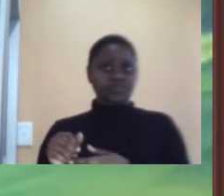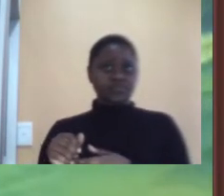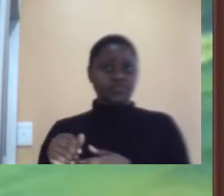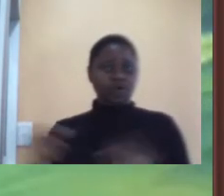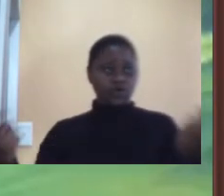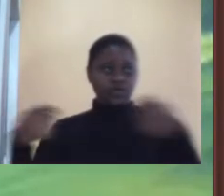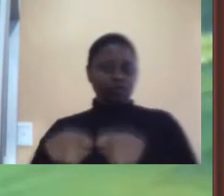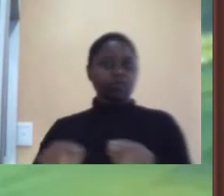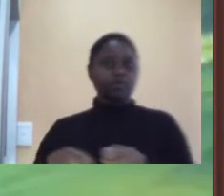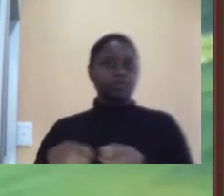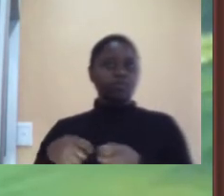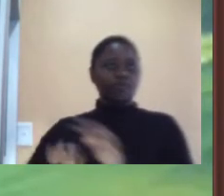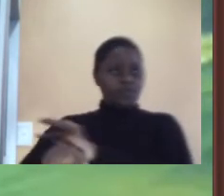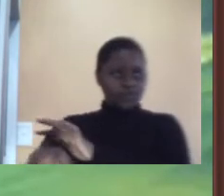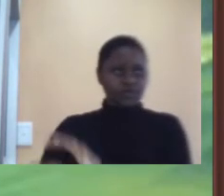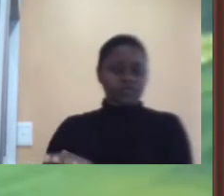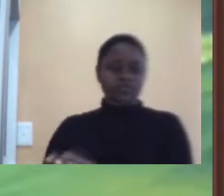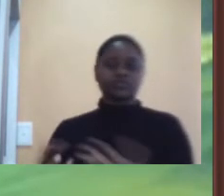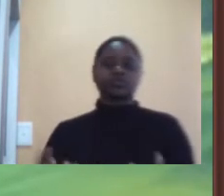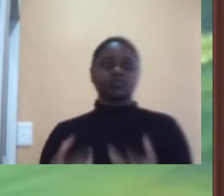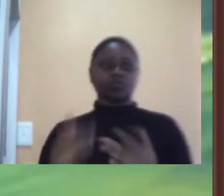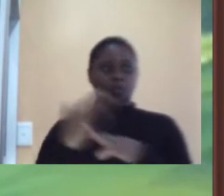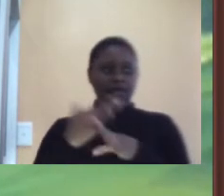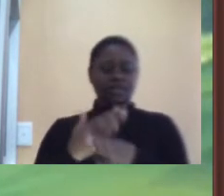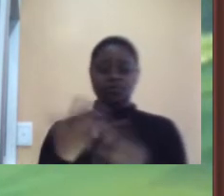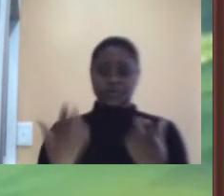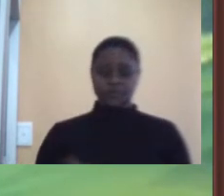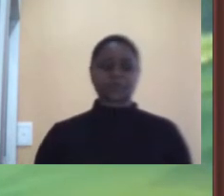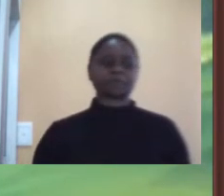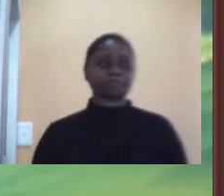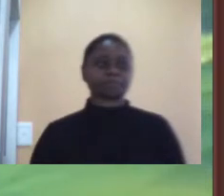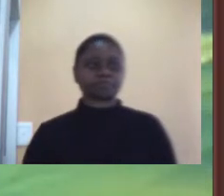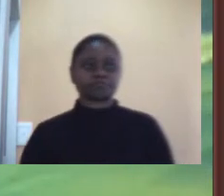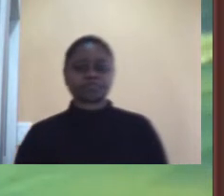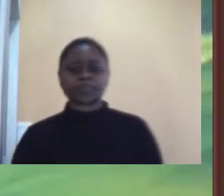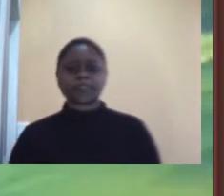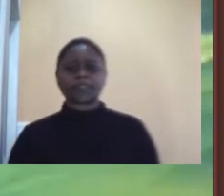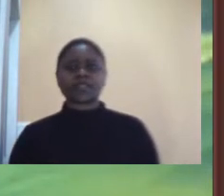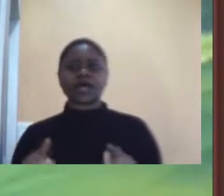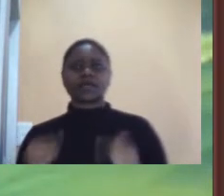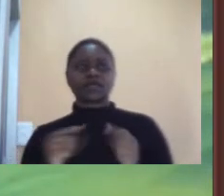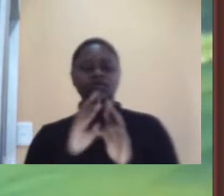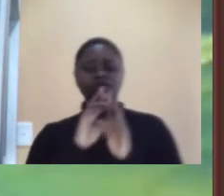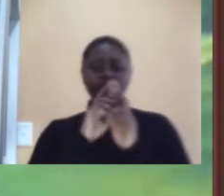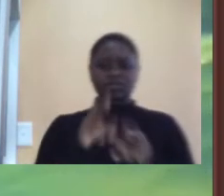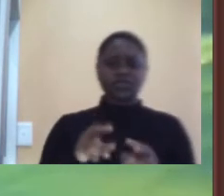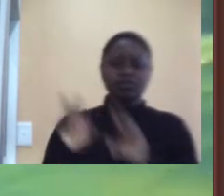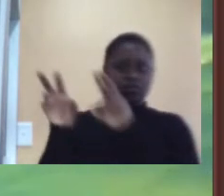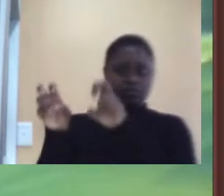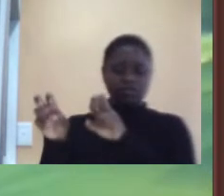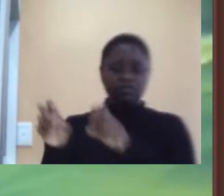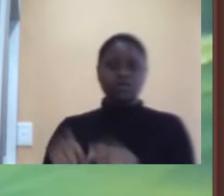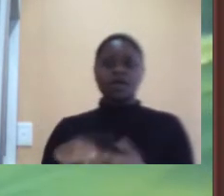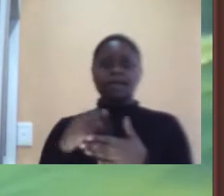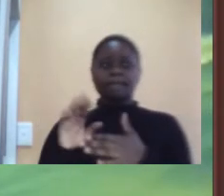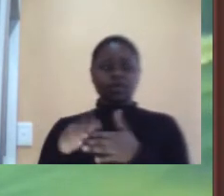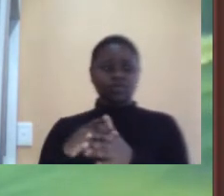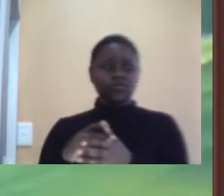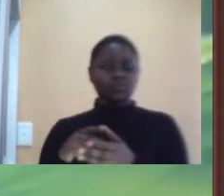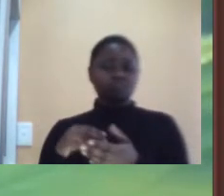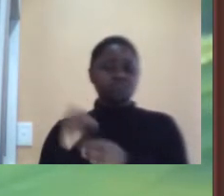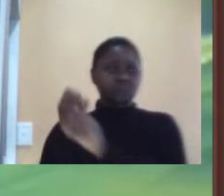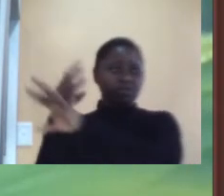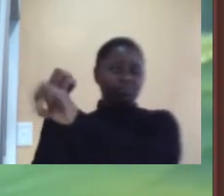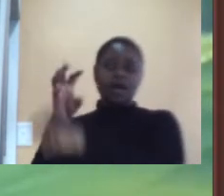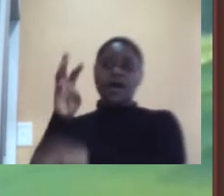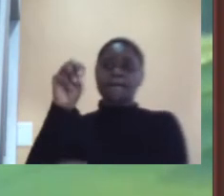to the progress of the work that we are doing. I'm not going to respond to the issues because we're just talking about mafia. I don't have